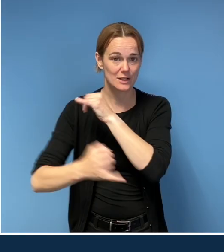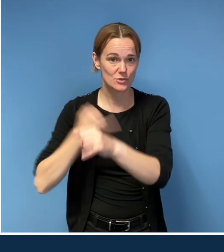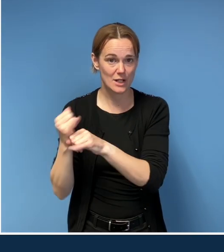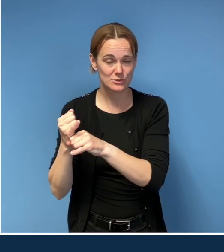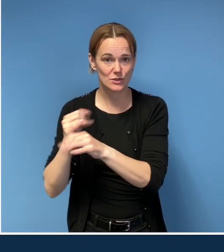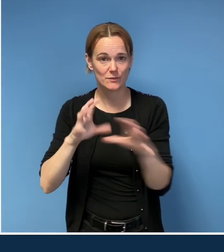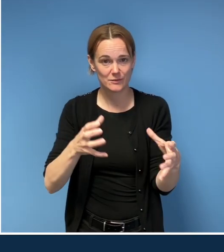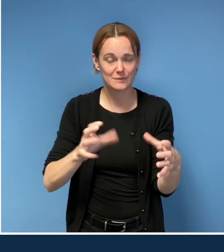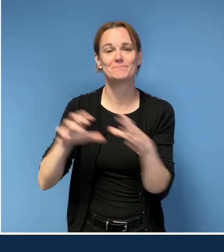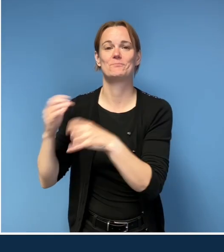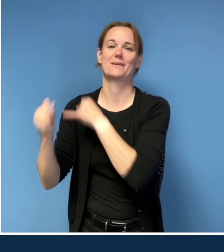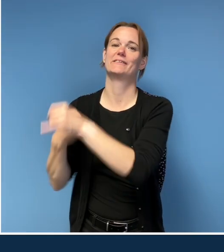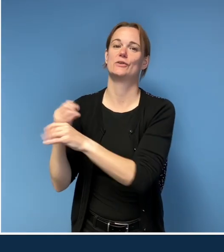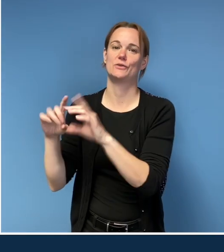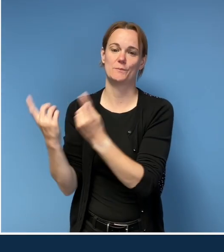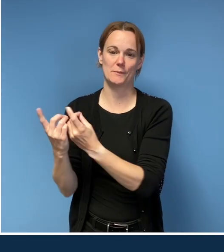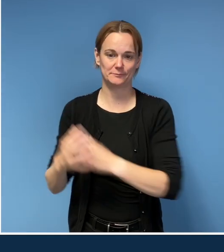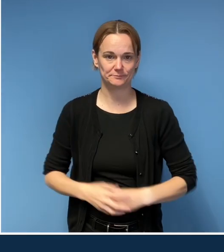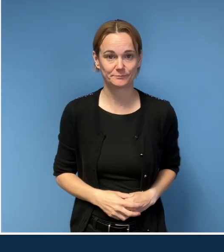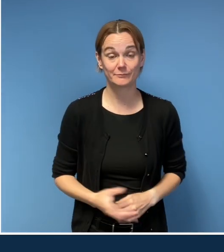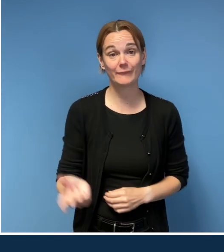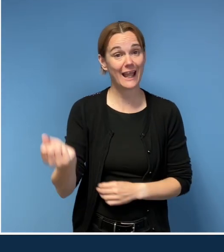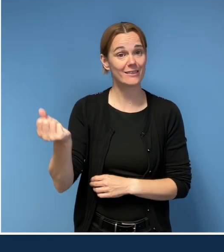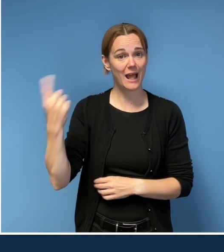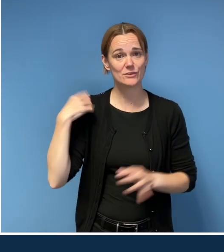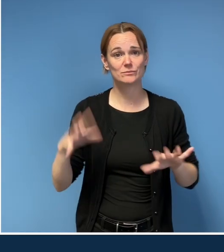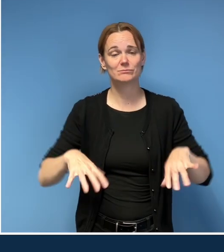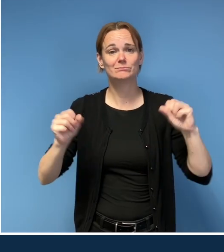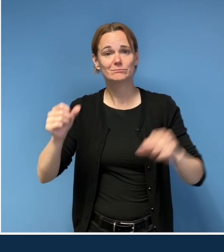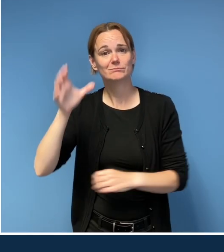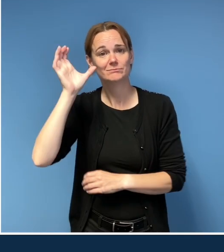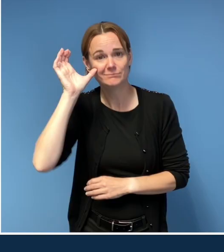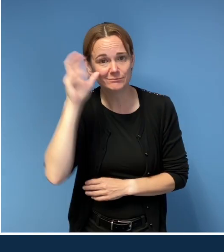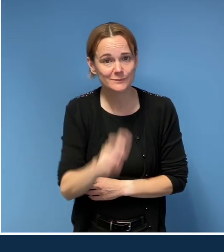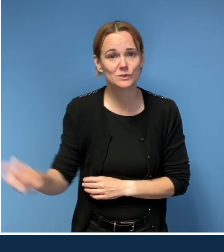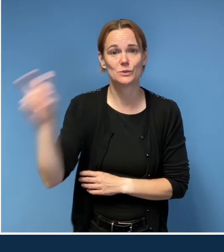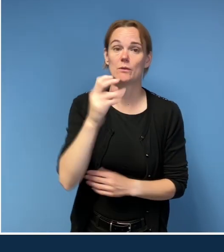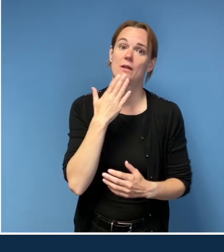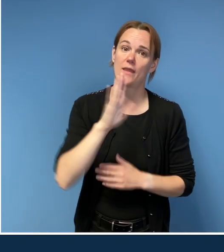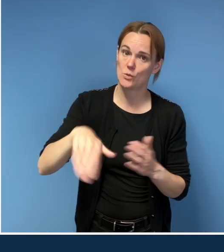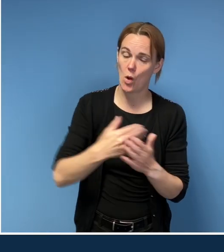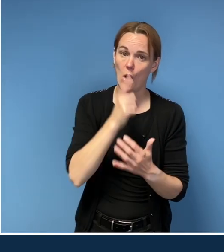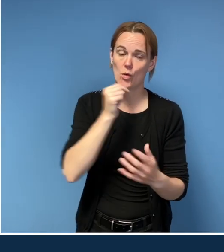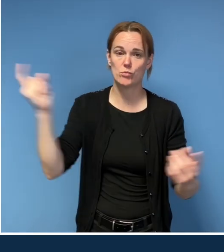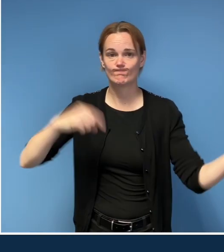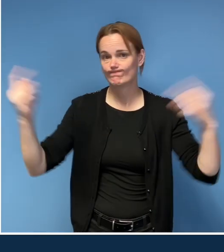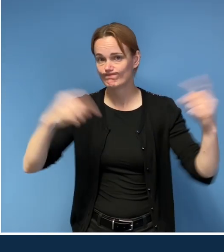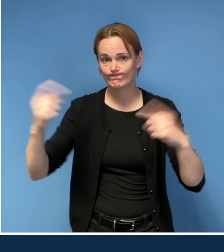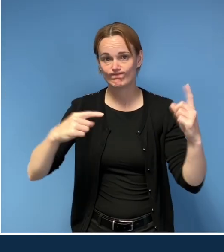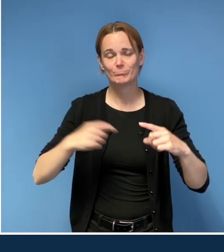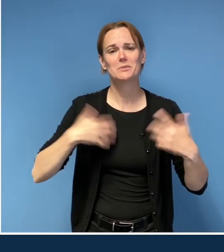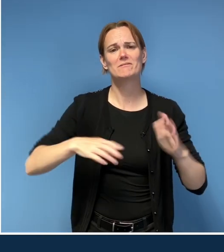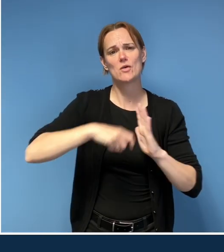listening tour that I conducted last year, and thank you to everybody who showed up for a session, I hope you had a chance to read the final report that I shared with the